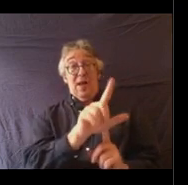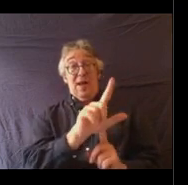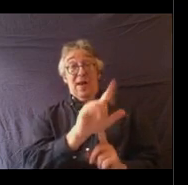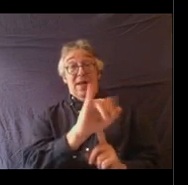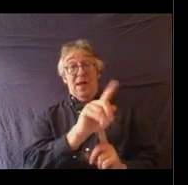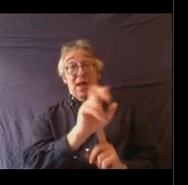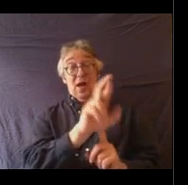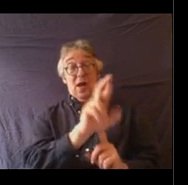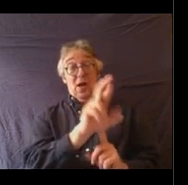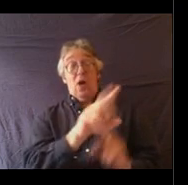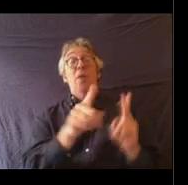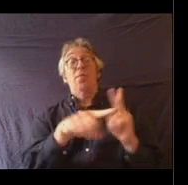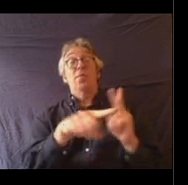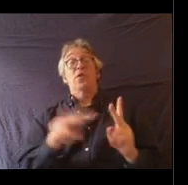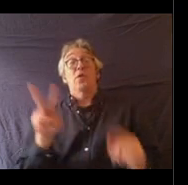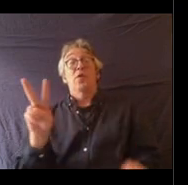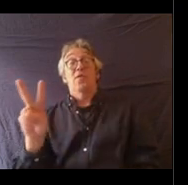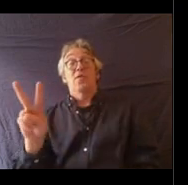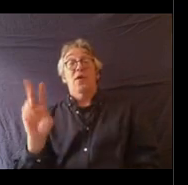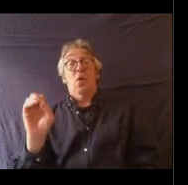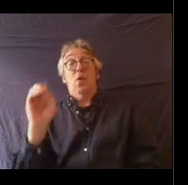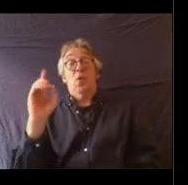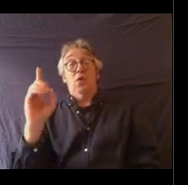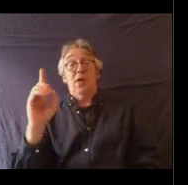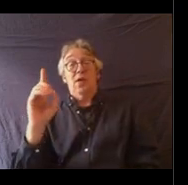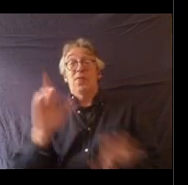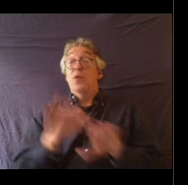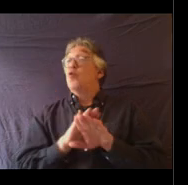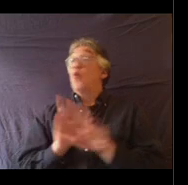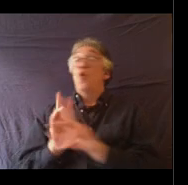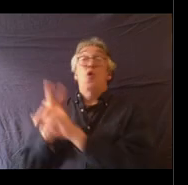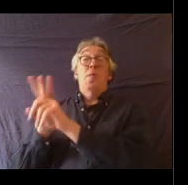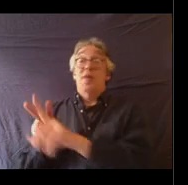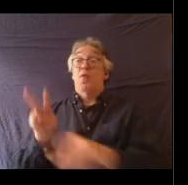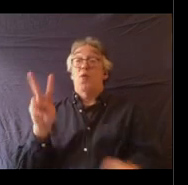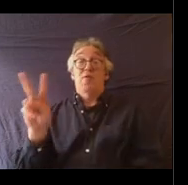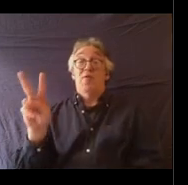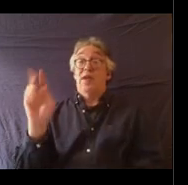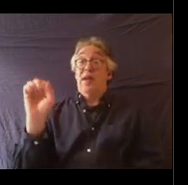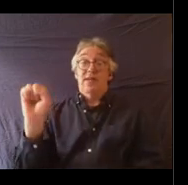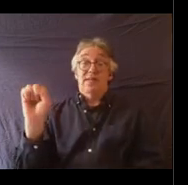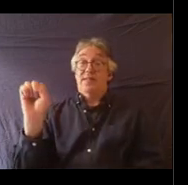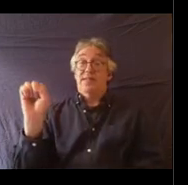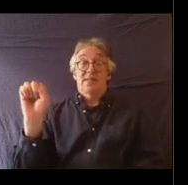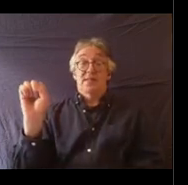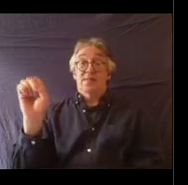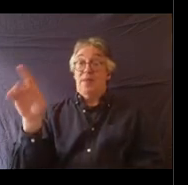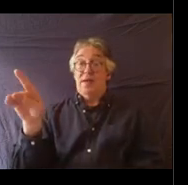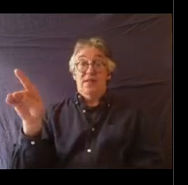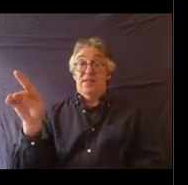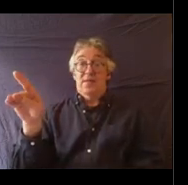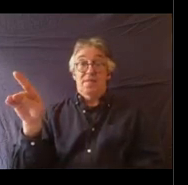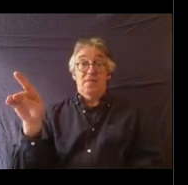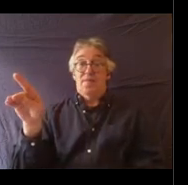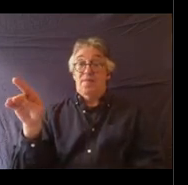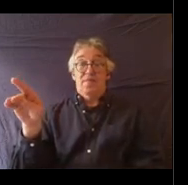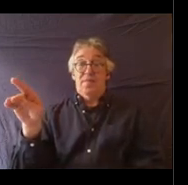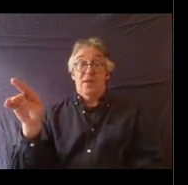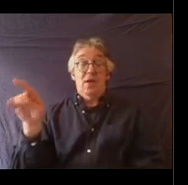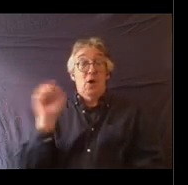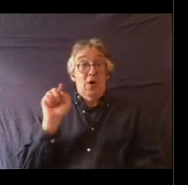video on demand broadcasters, not to VSPs, because not to these platforms, because there